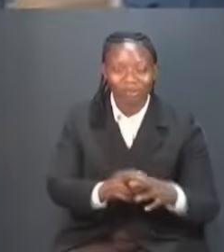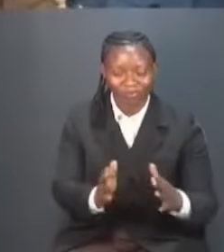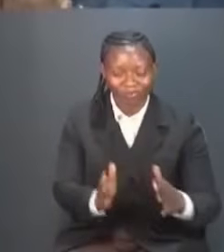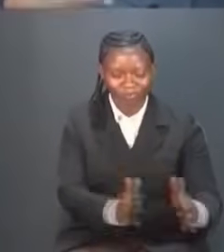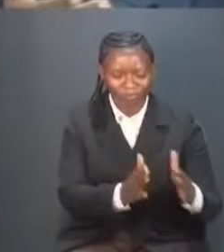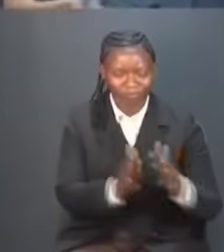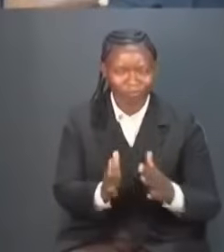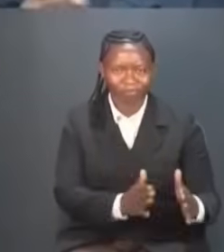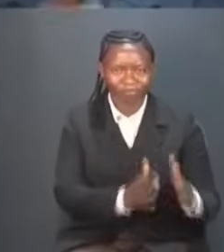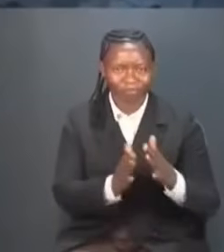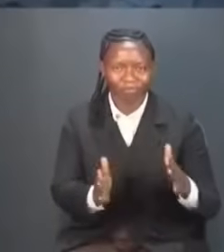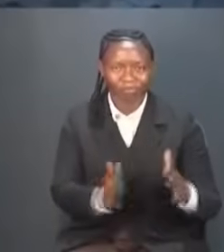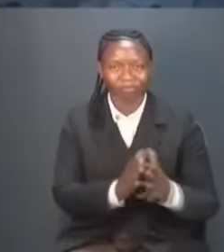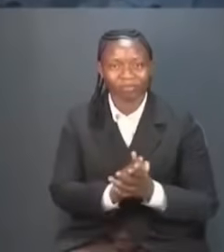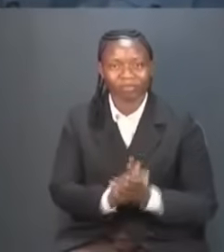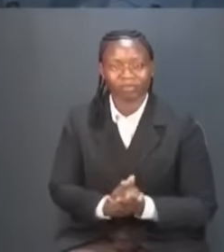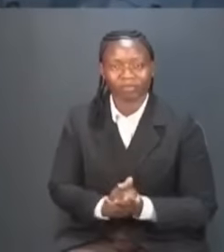think